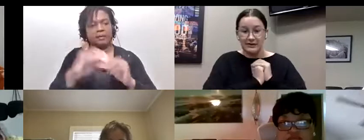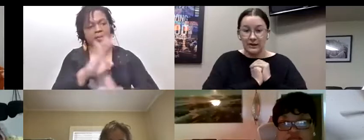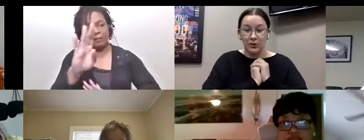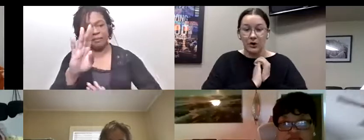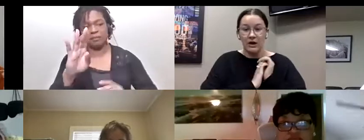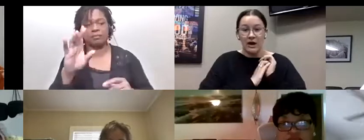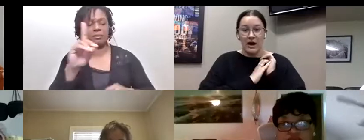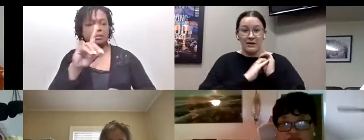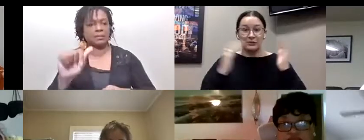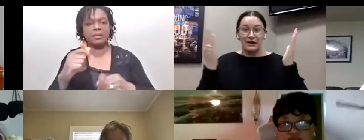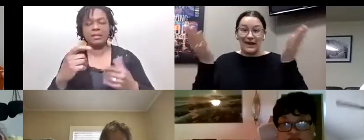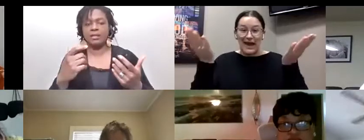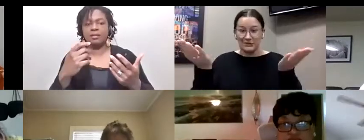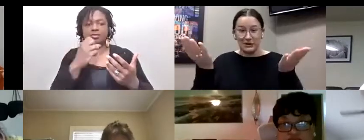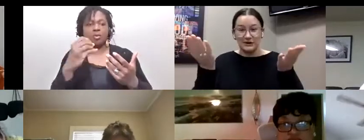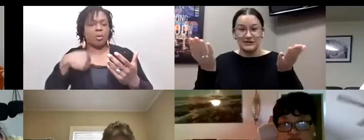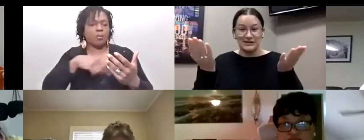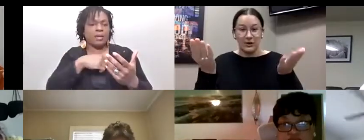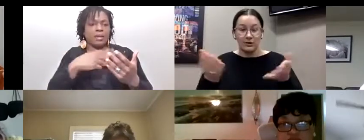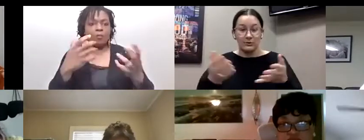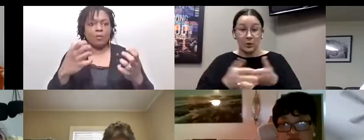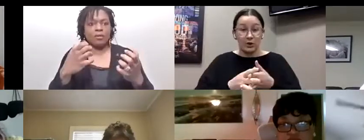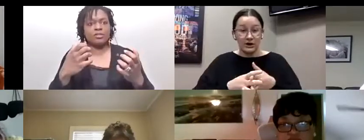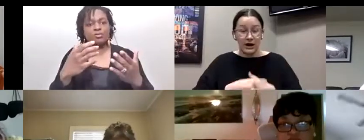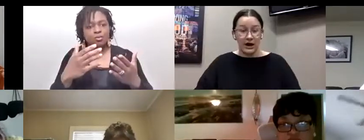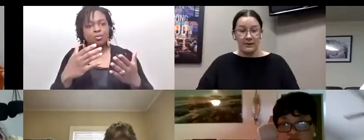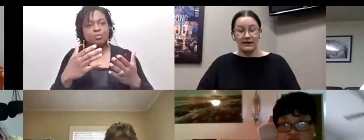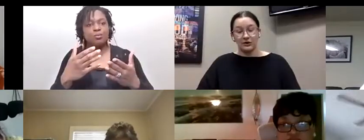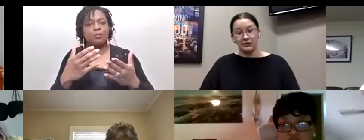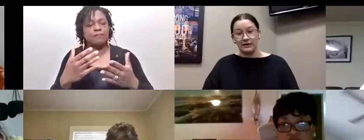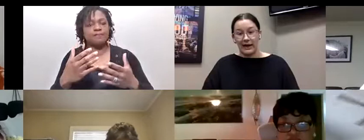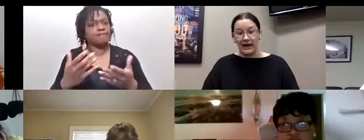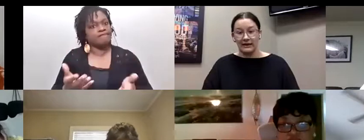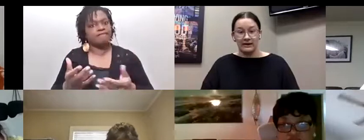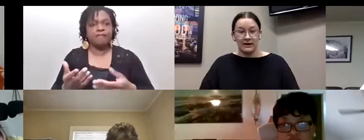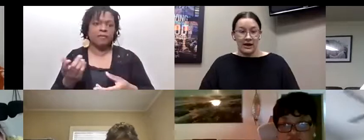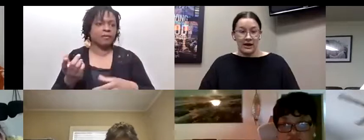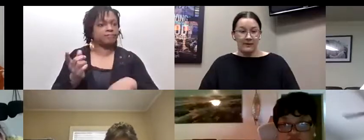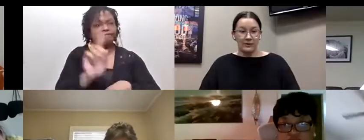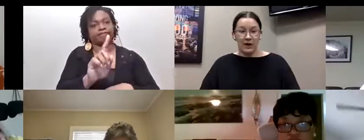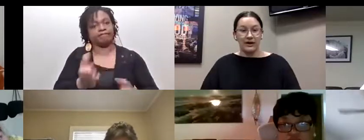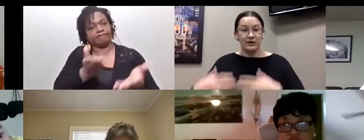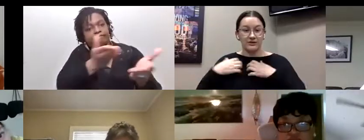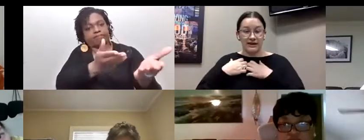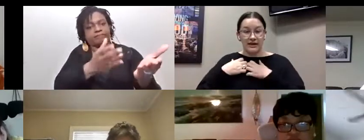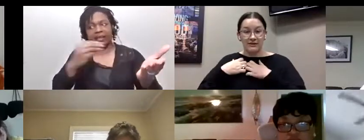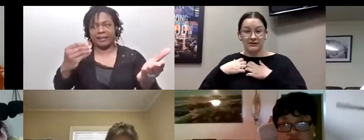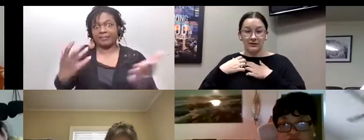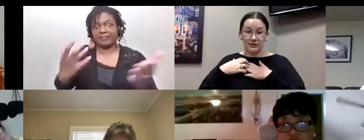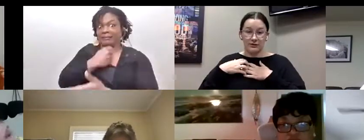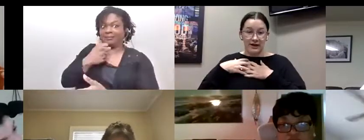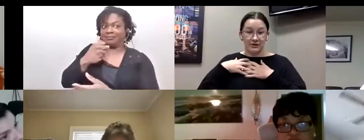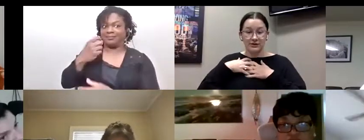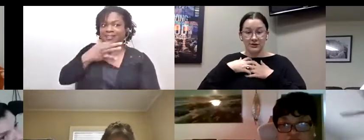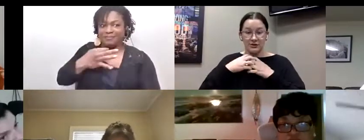come to the table and bring the experts on board and get your feedback. Because while we understand